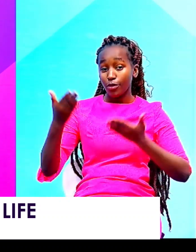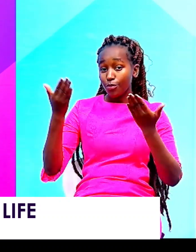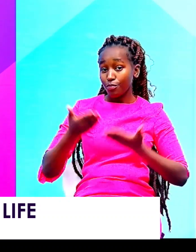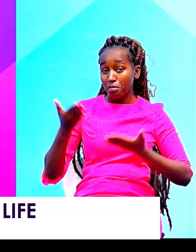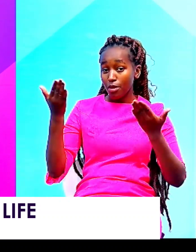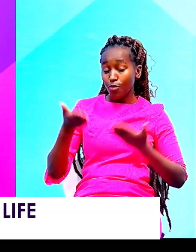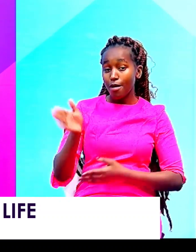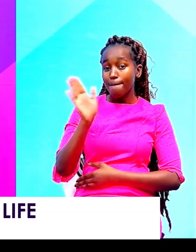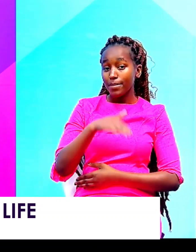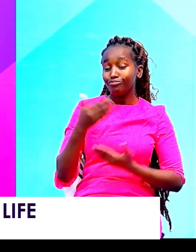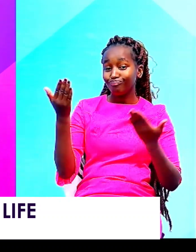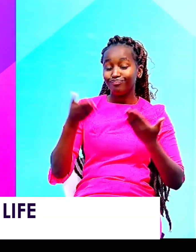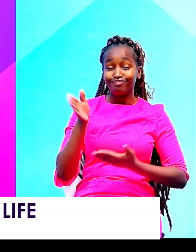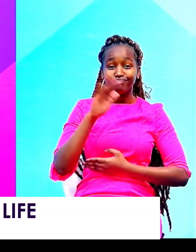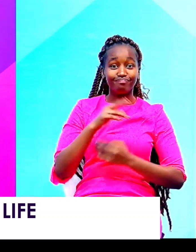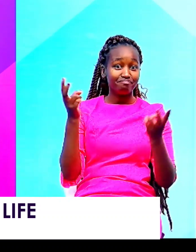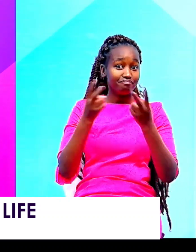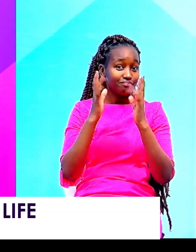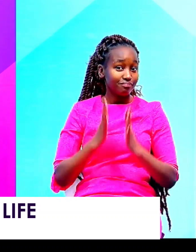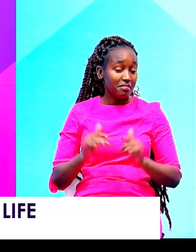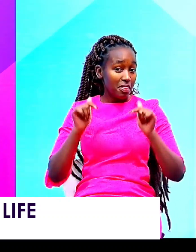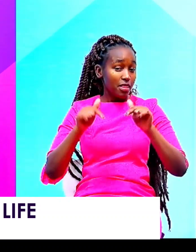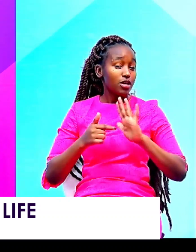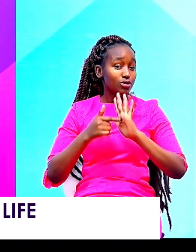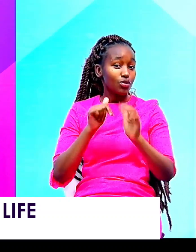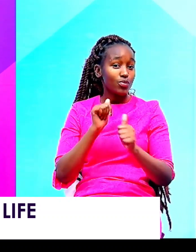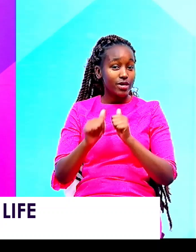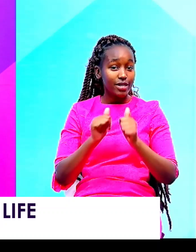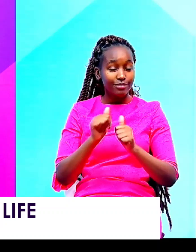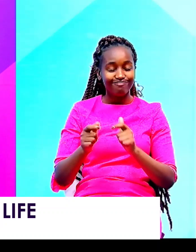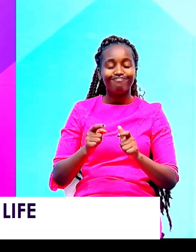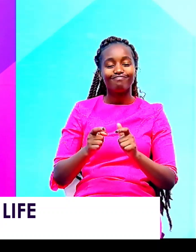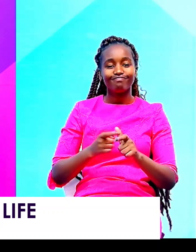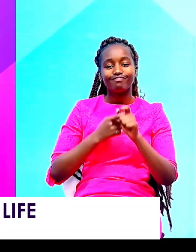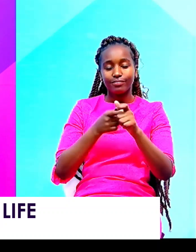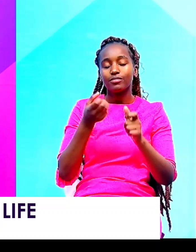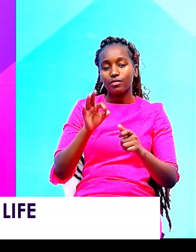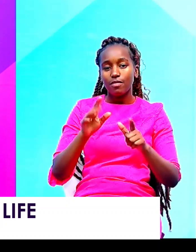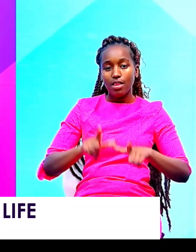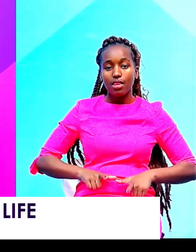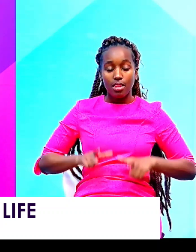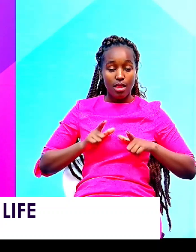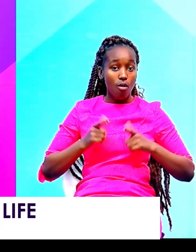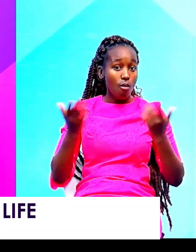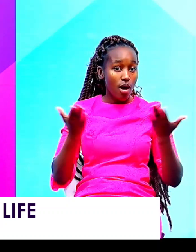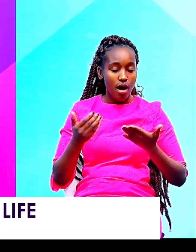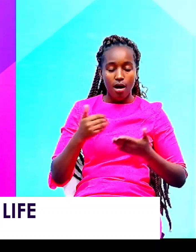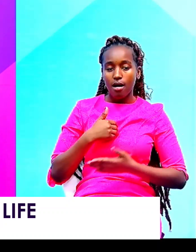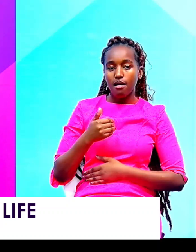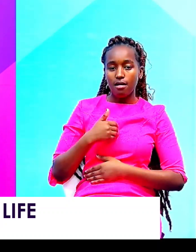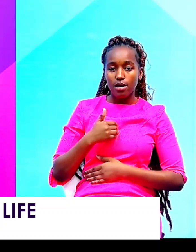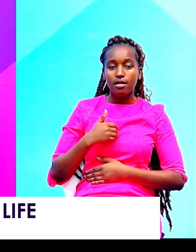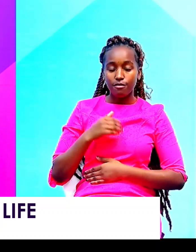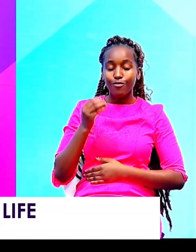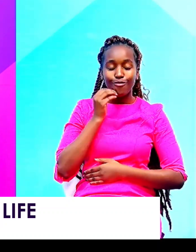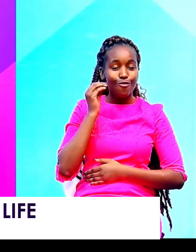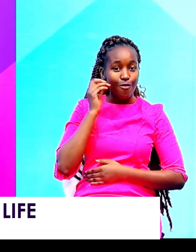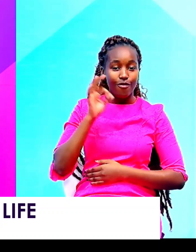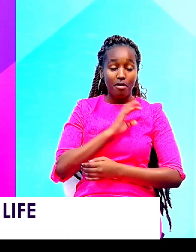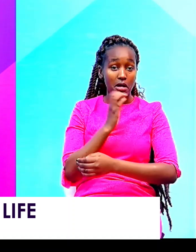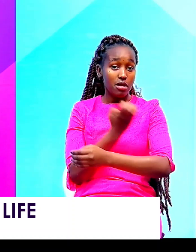Welcome back, viewers. This is the Treasures of Life show, your home of energy. We are with Maureen O'Carl. We are talking